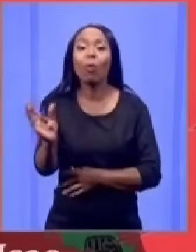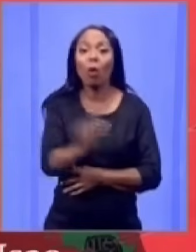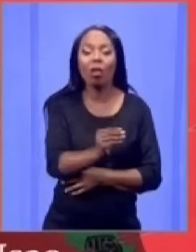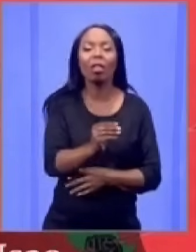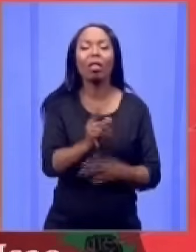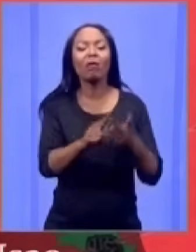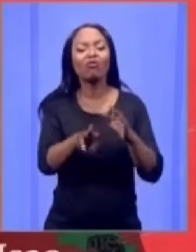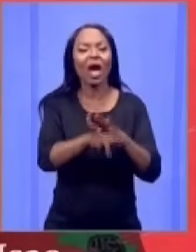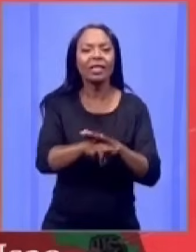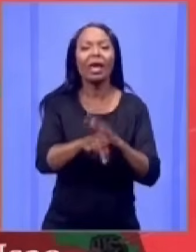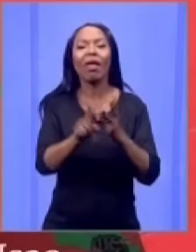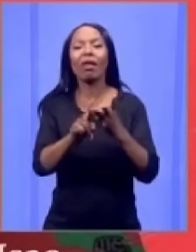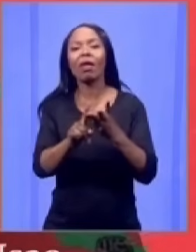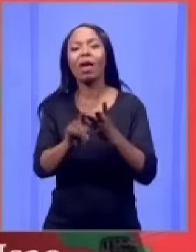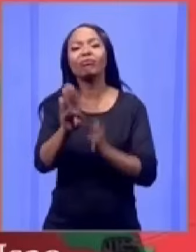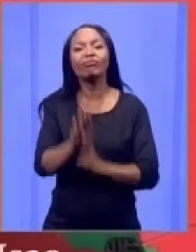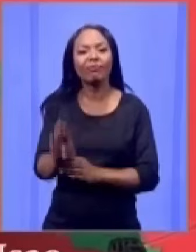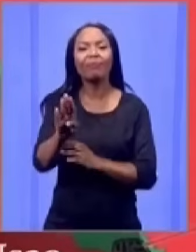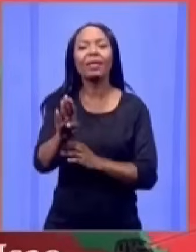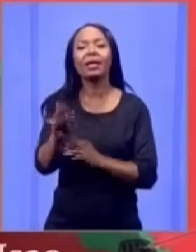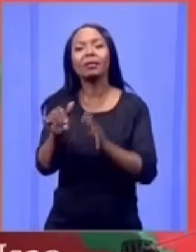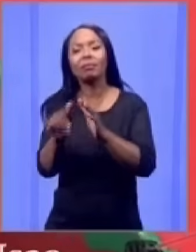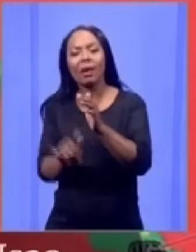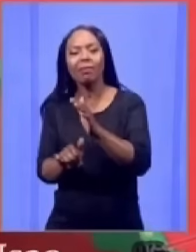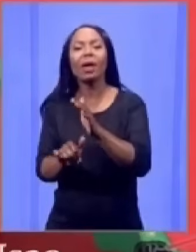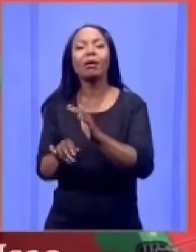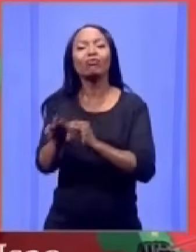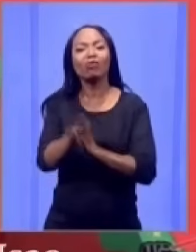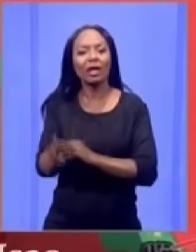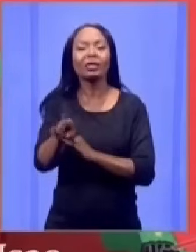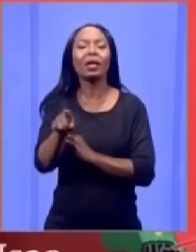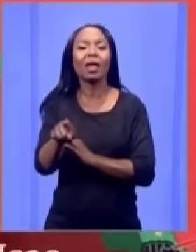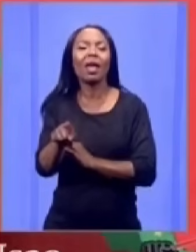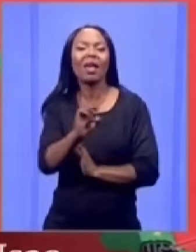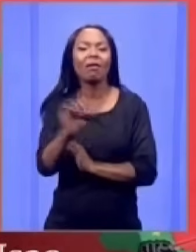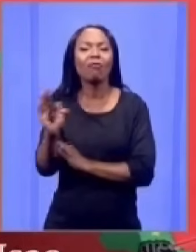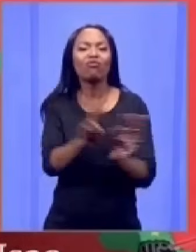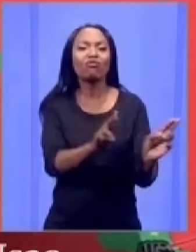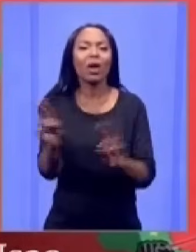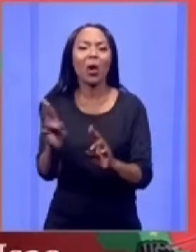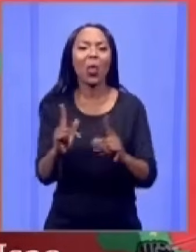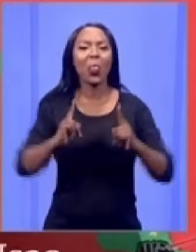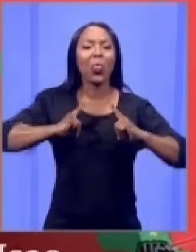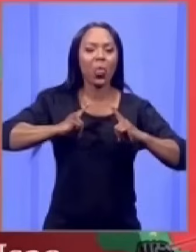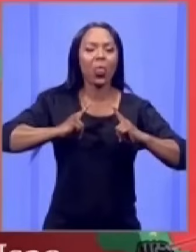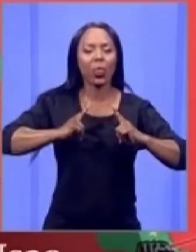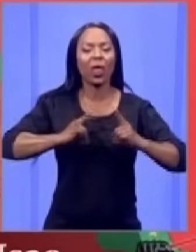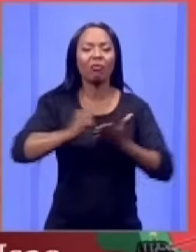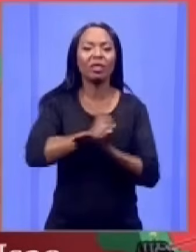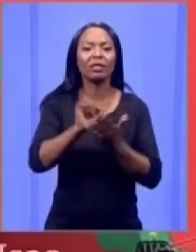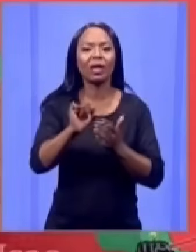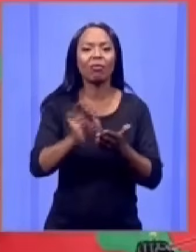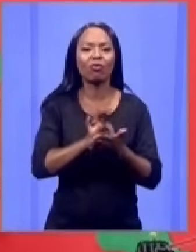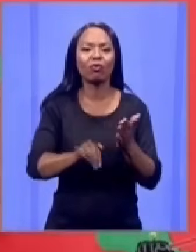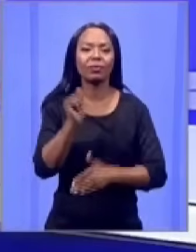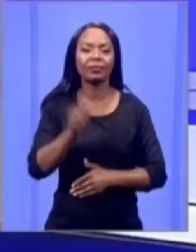regions, and all the sub-regions of the EFF are ready for the voter registration weekend.